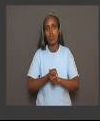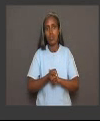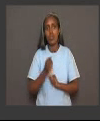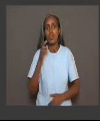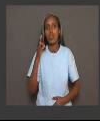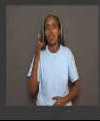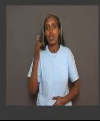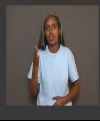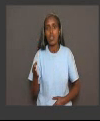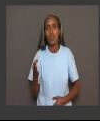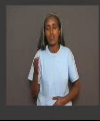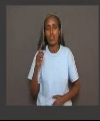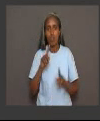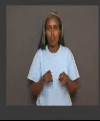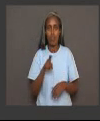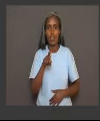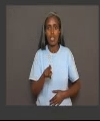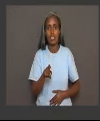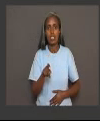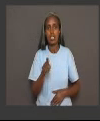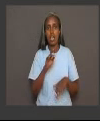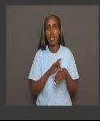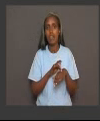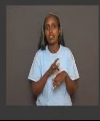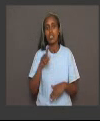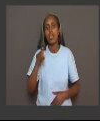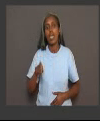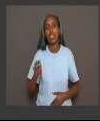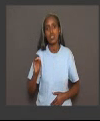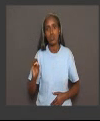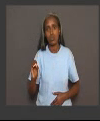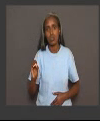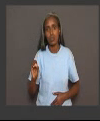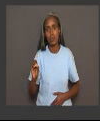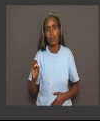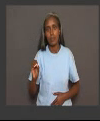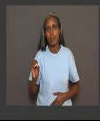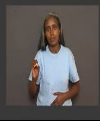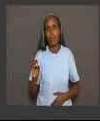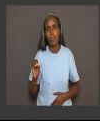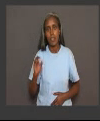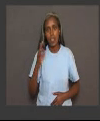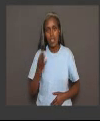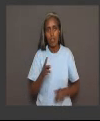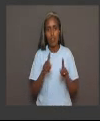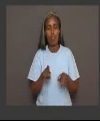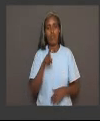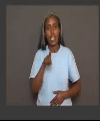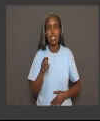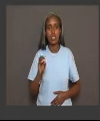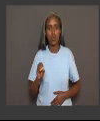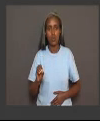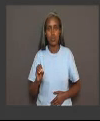f of x at x naught, f of x